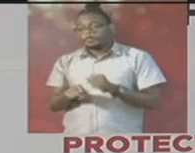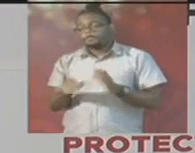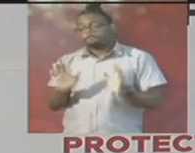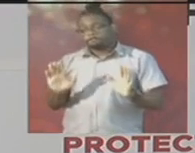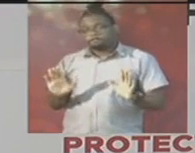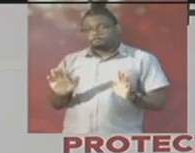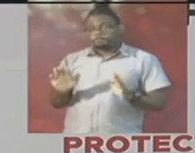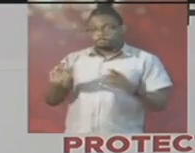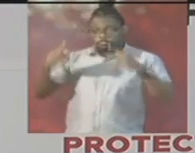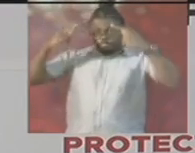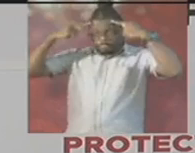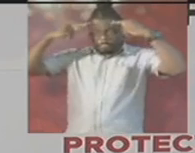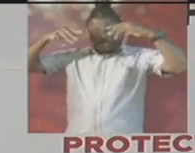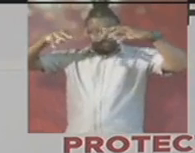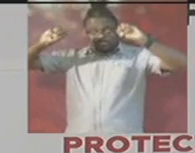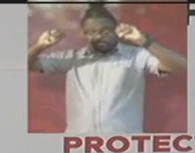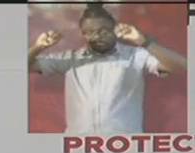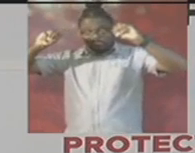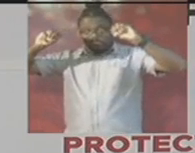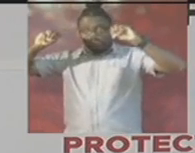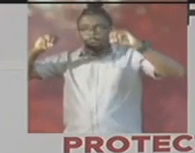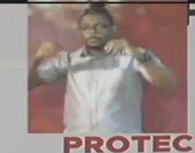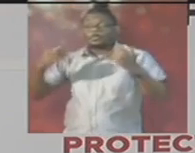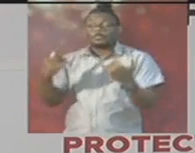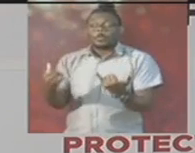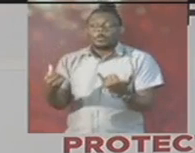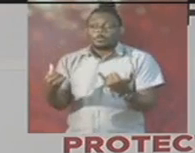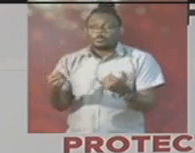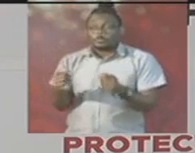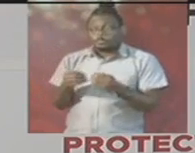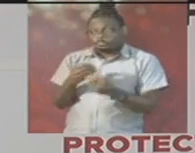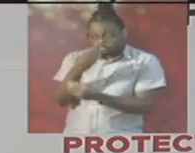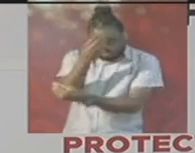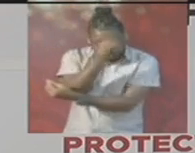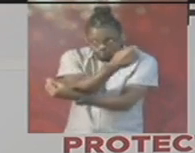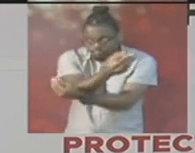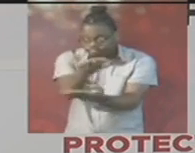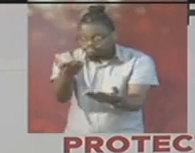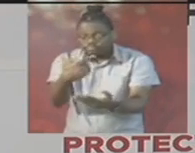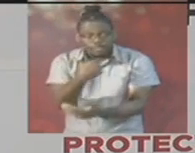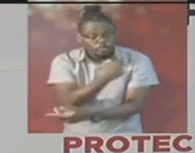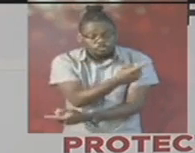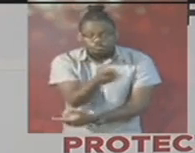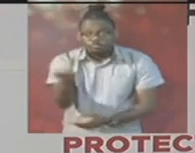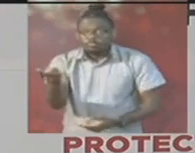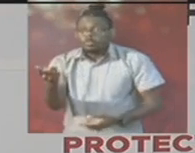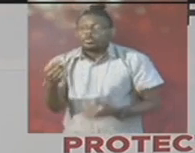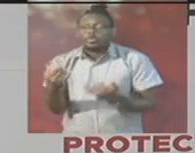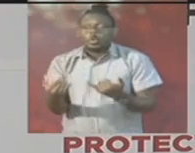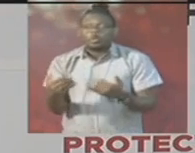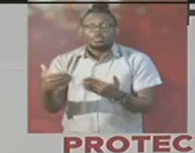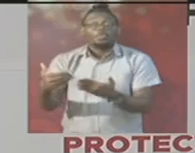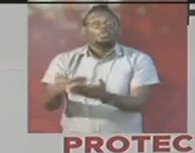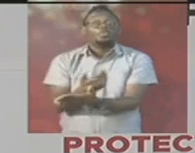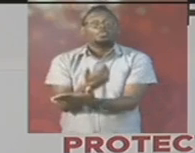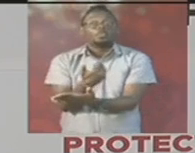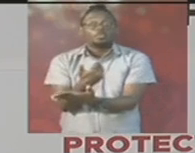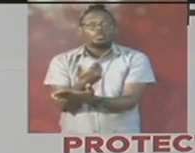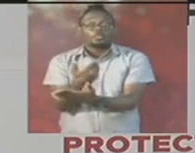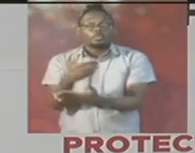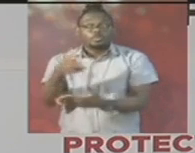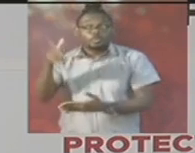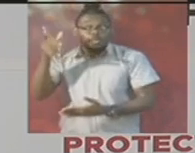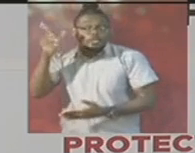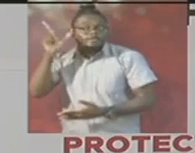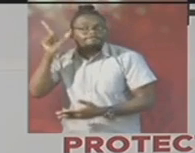Minister, I have been authorized by the Honorable Prime Minister to announce the following measures, which will